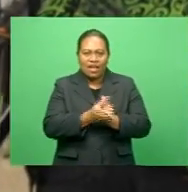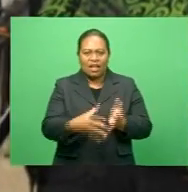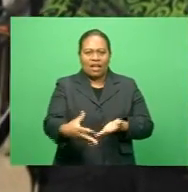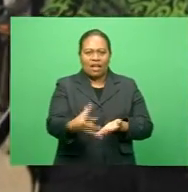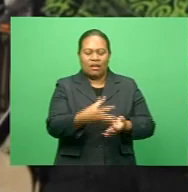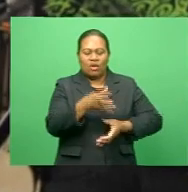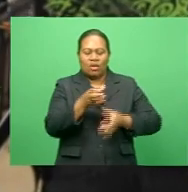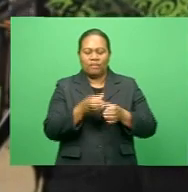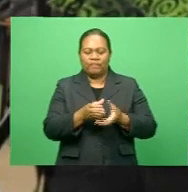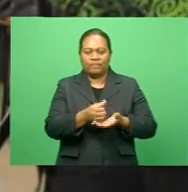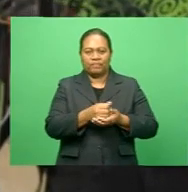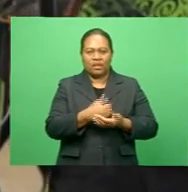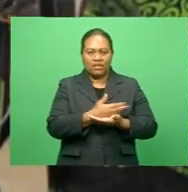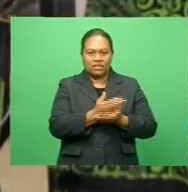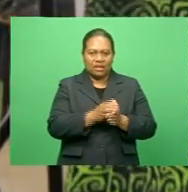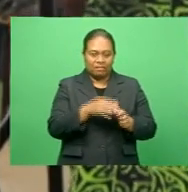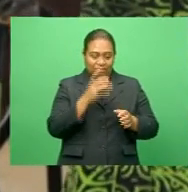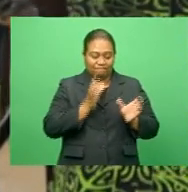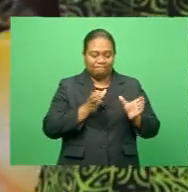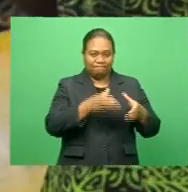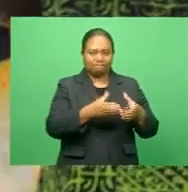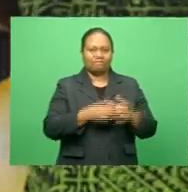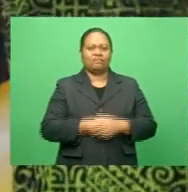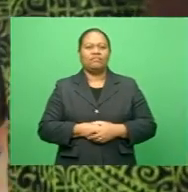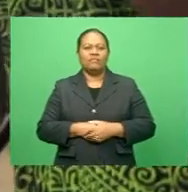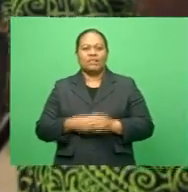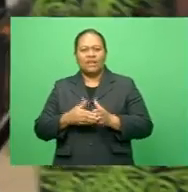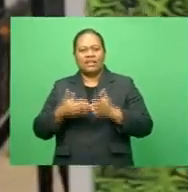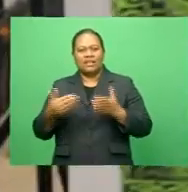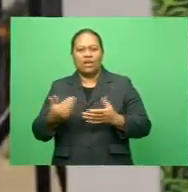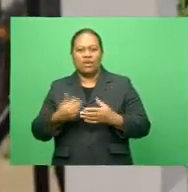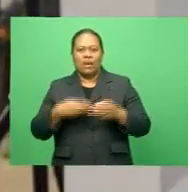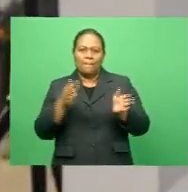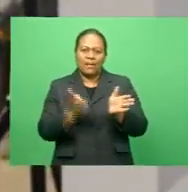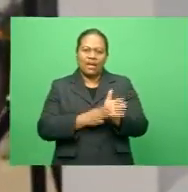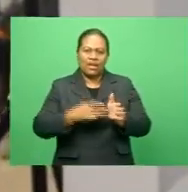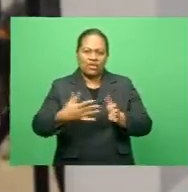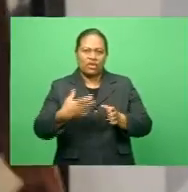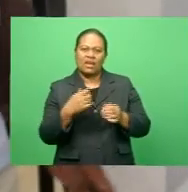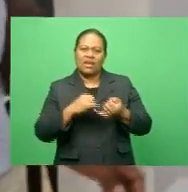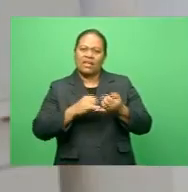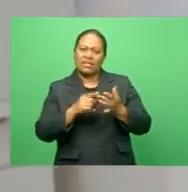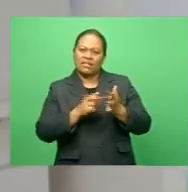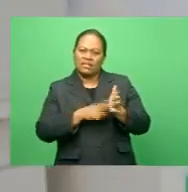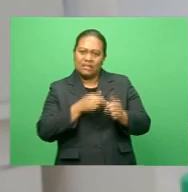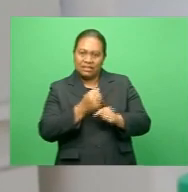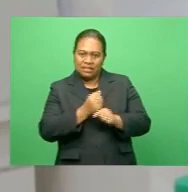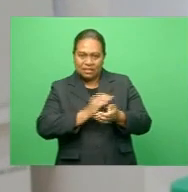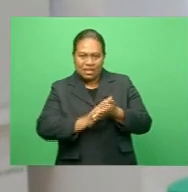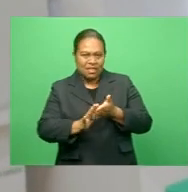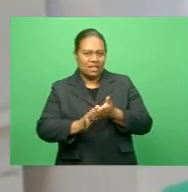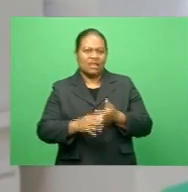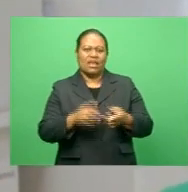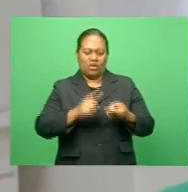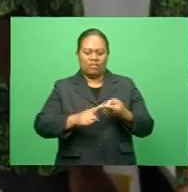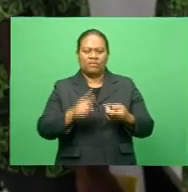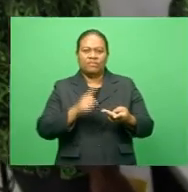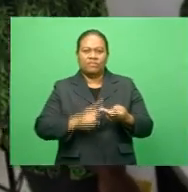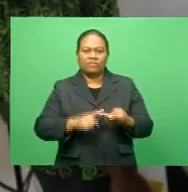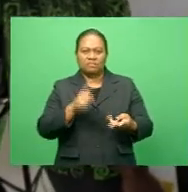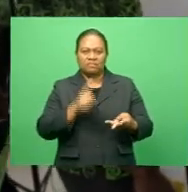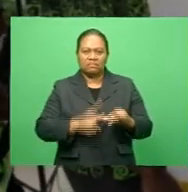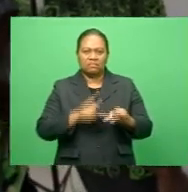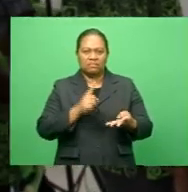it worked. The new directors on the board are Mahendra Singh, Kashmir Singh, Martin Compain,